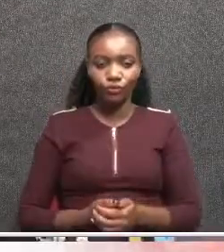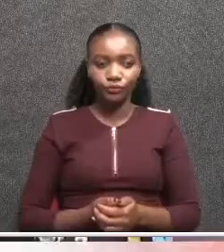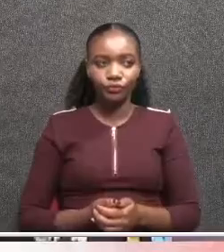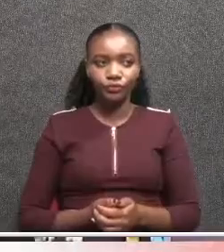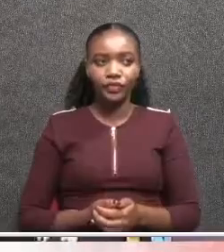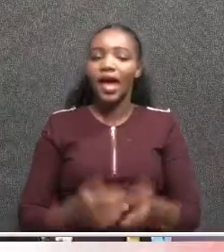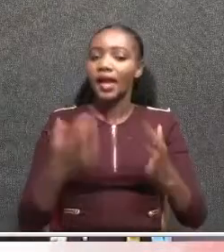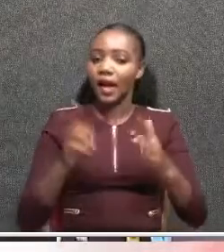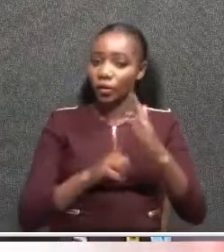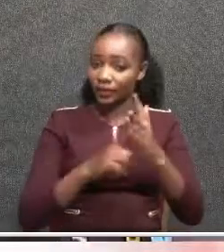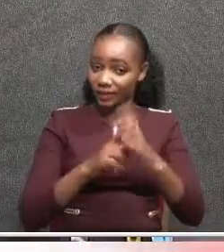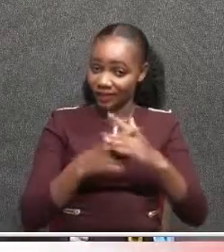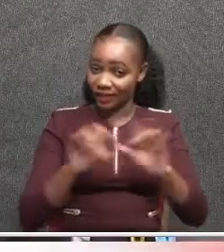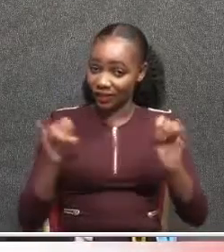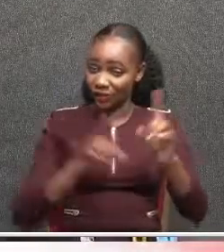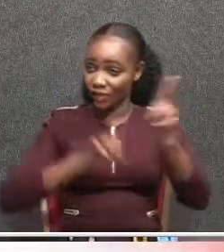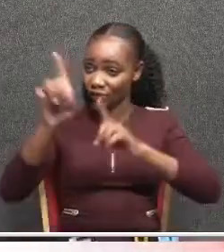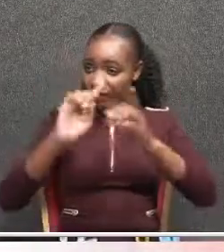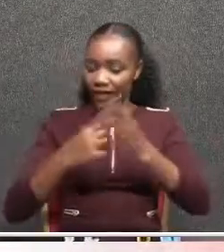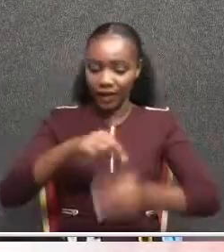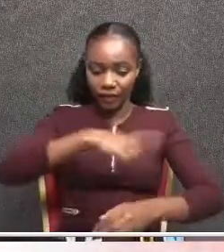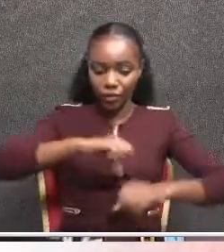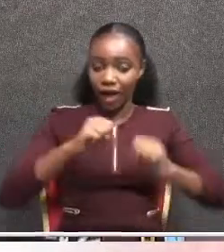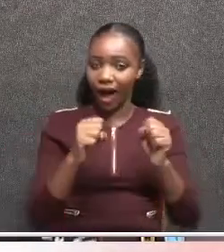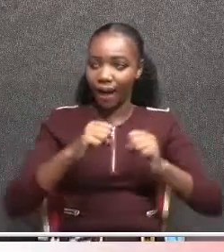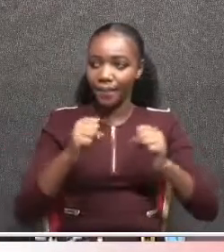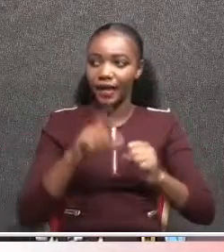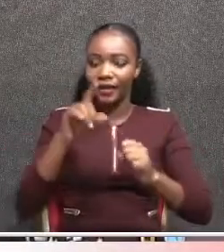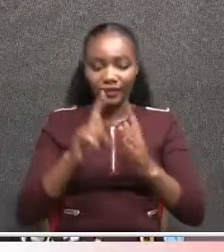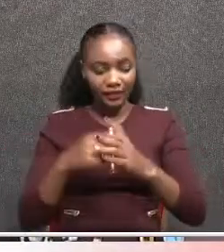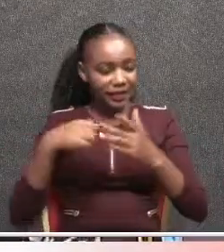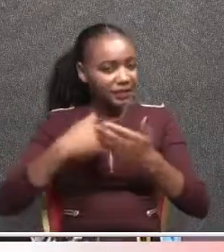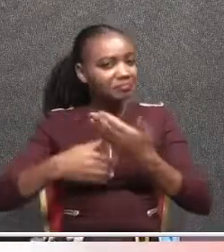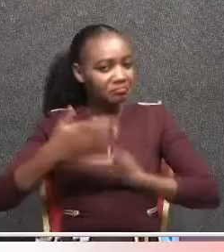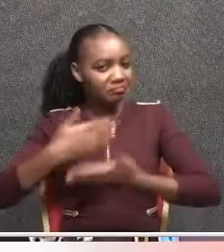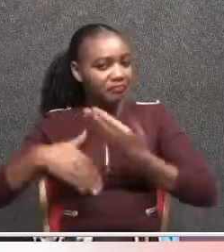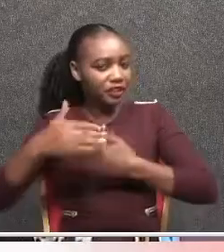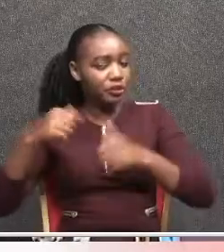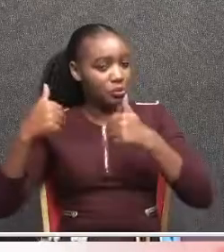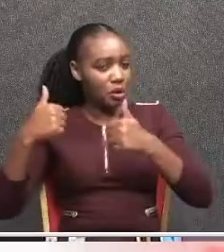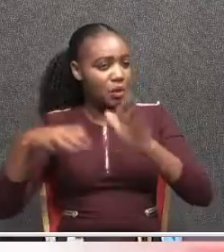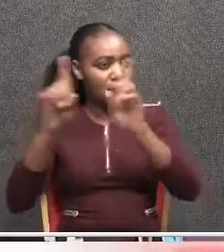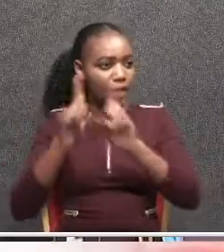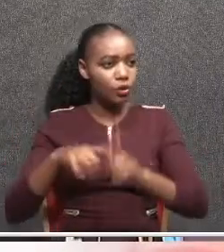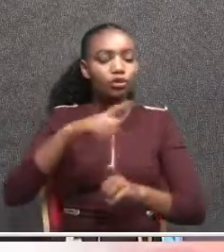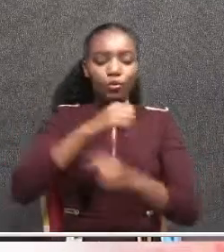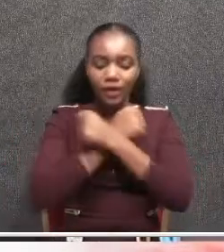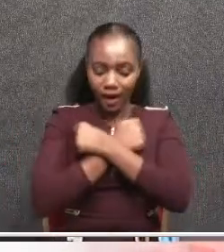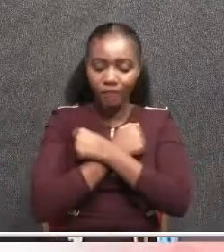it's a beginning of a new journey, and we are very happy that we have started with this kind of conversation. We also have liked the